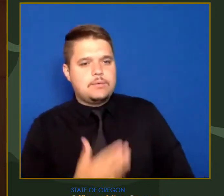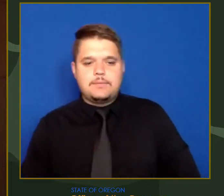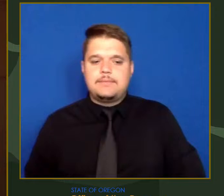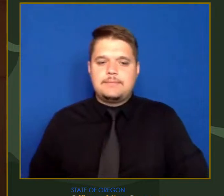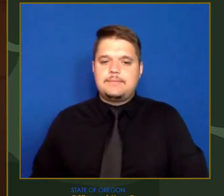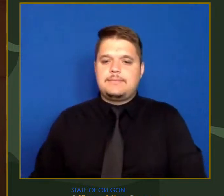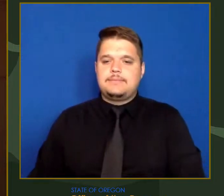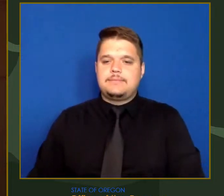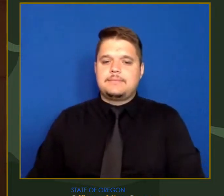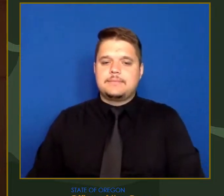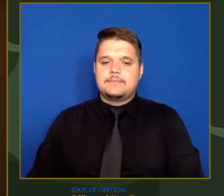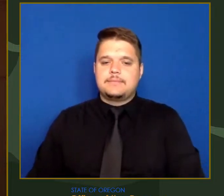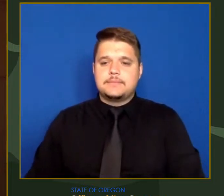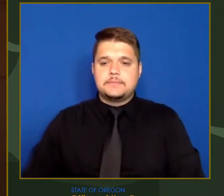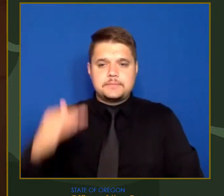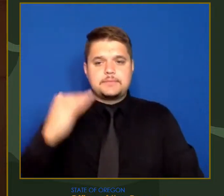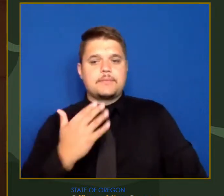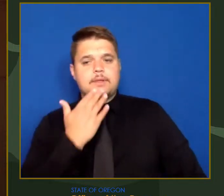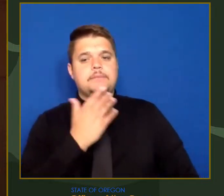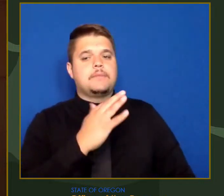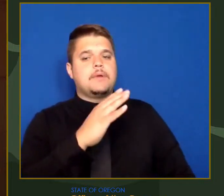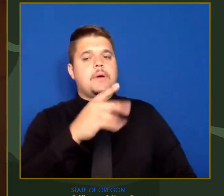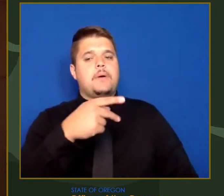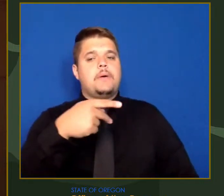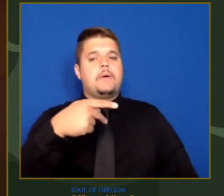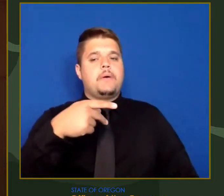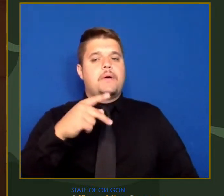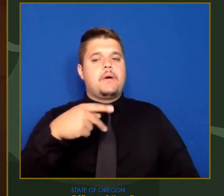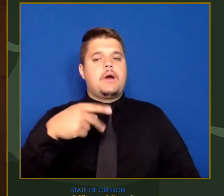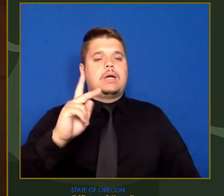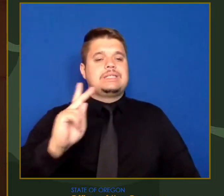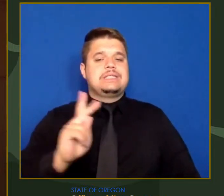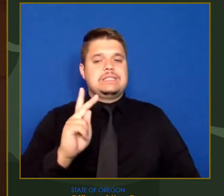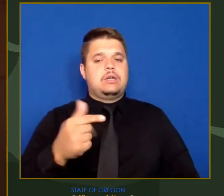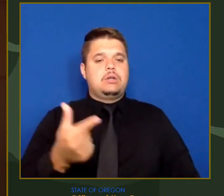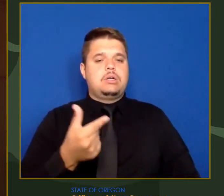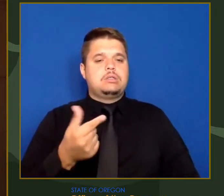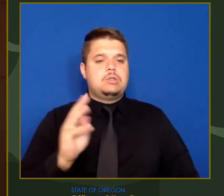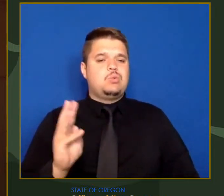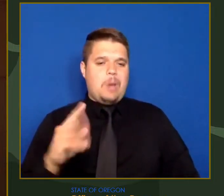Pat Duris with KJW. Go ahead, Pat.